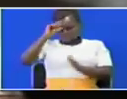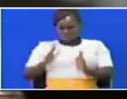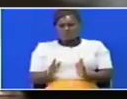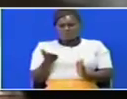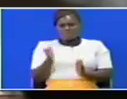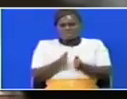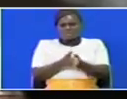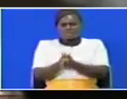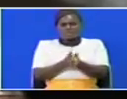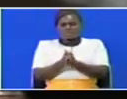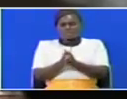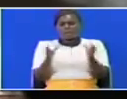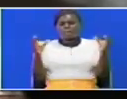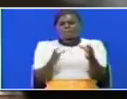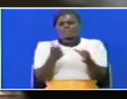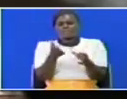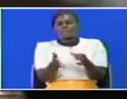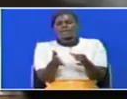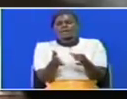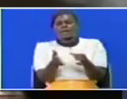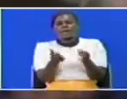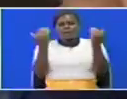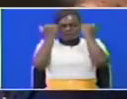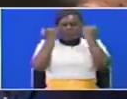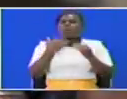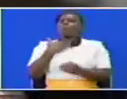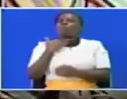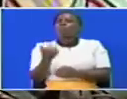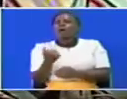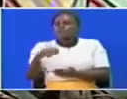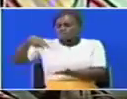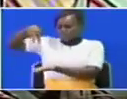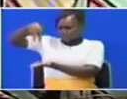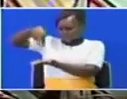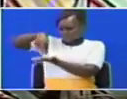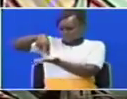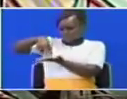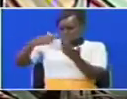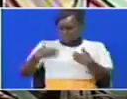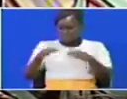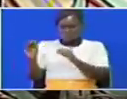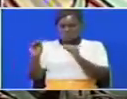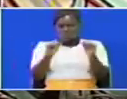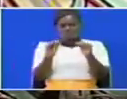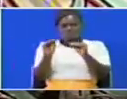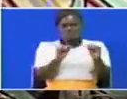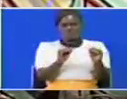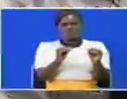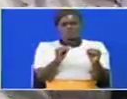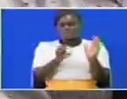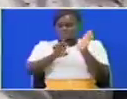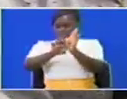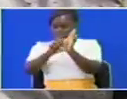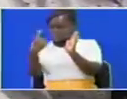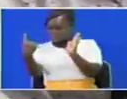an interested party in that case. We want aspirants to party hop. I want to give you one